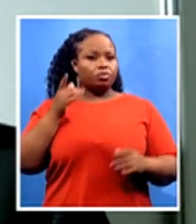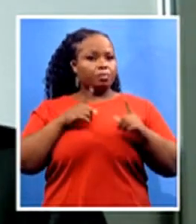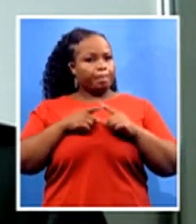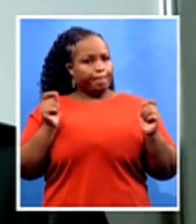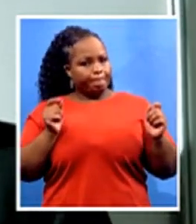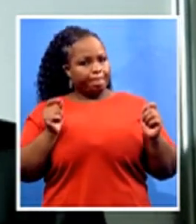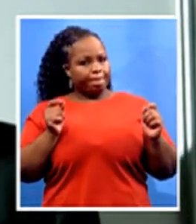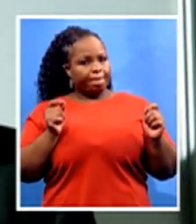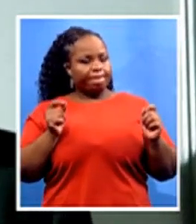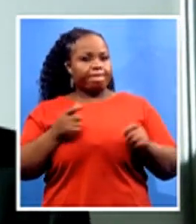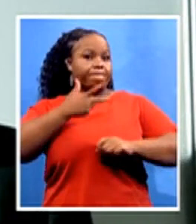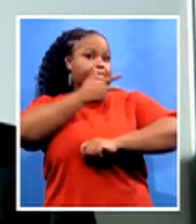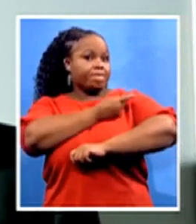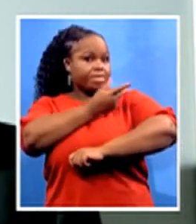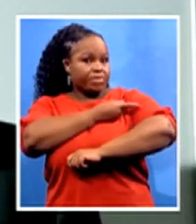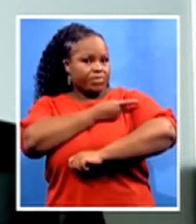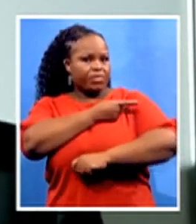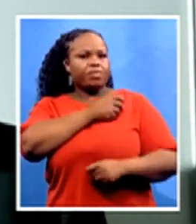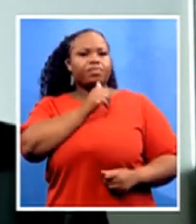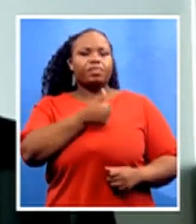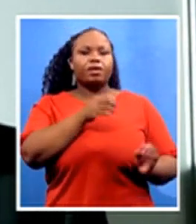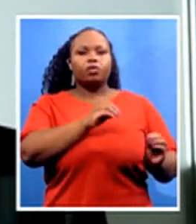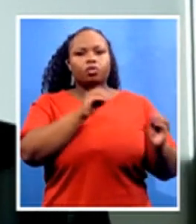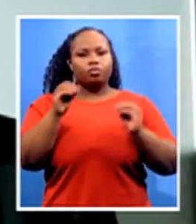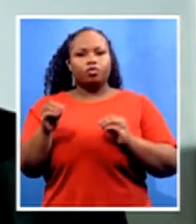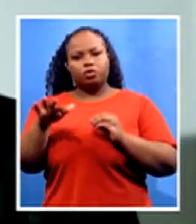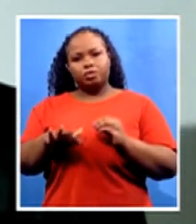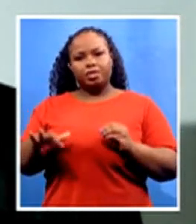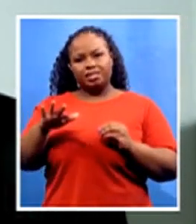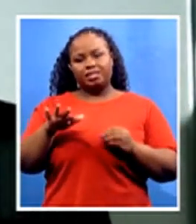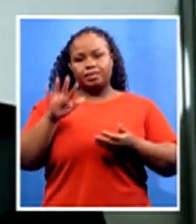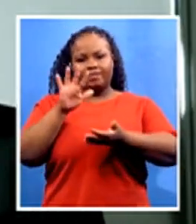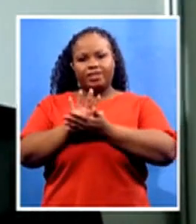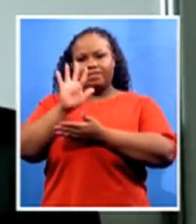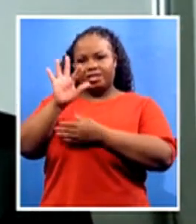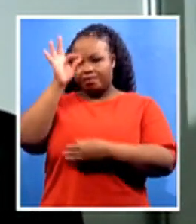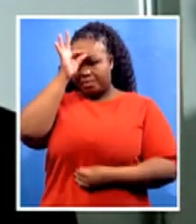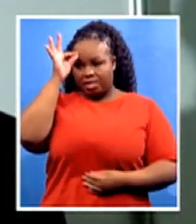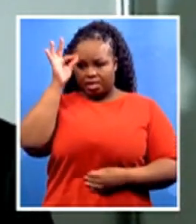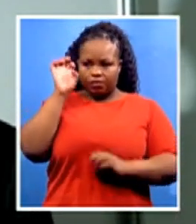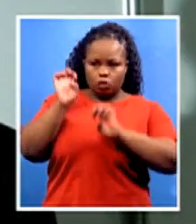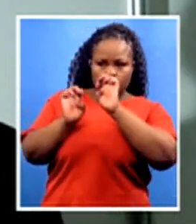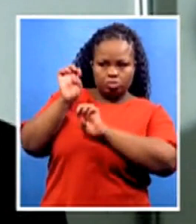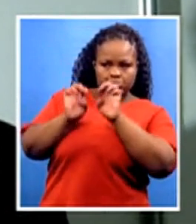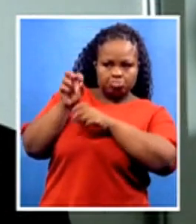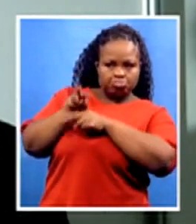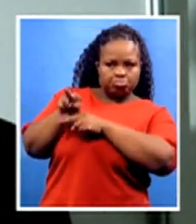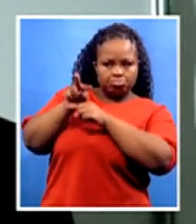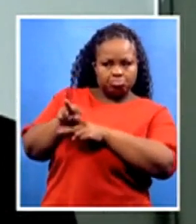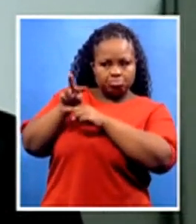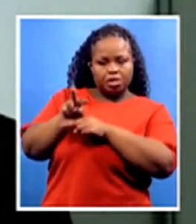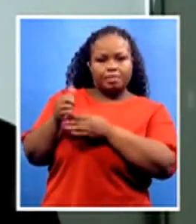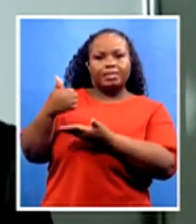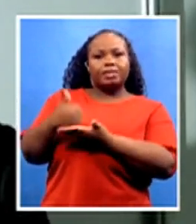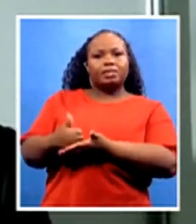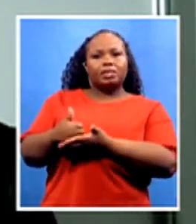they are taken to a place where we must sit there for 15 minutes for observation. Again, they need to sit there and indicate whether there are any symptoms.